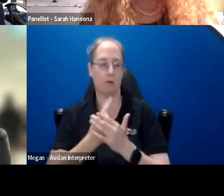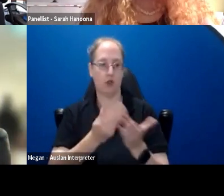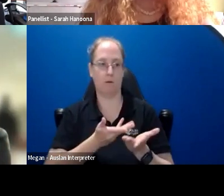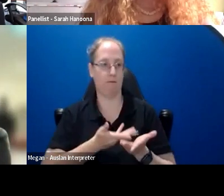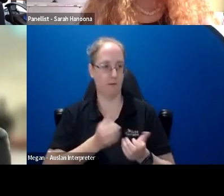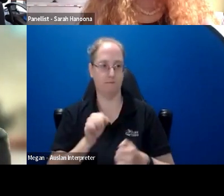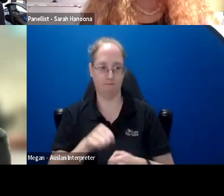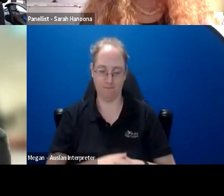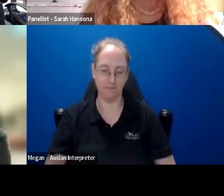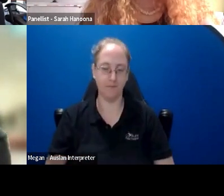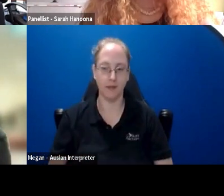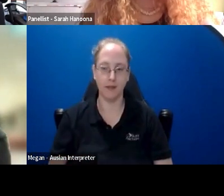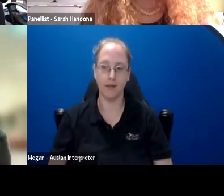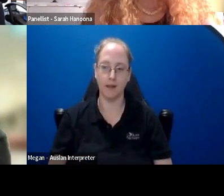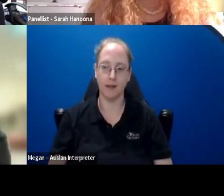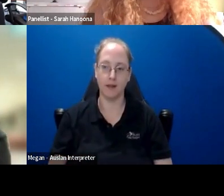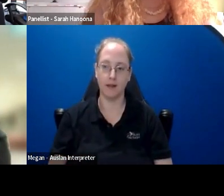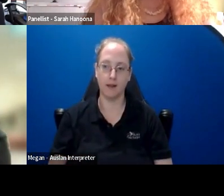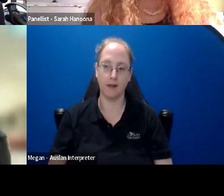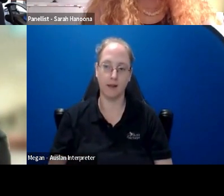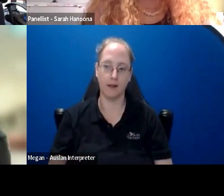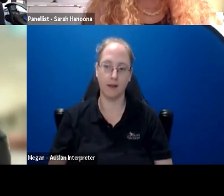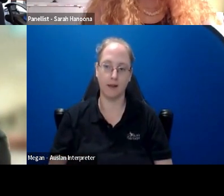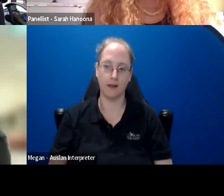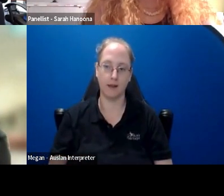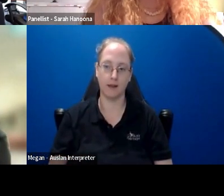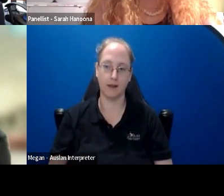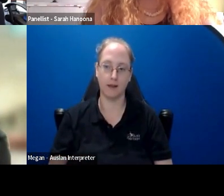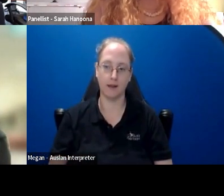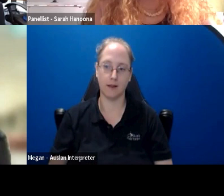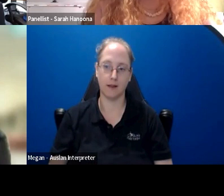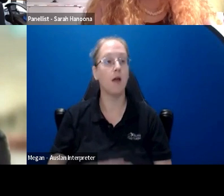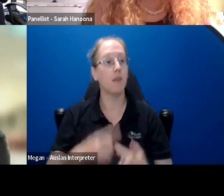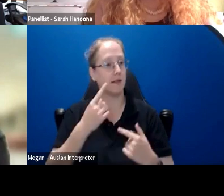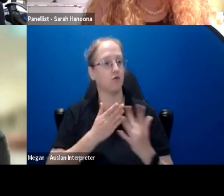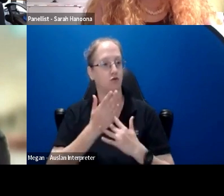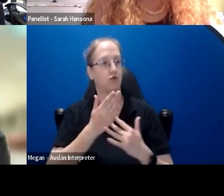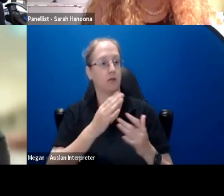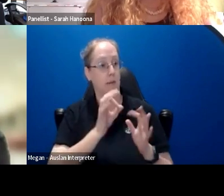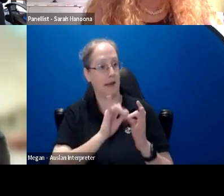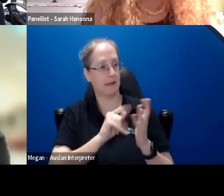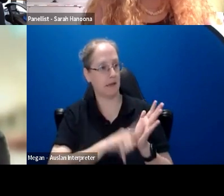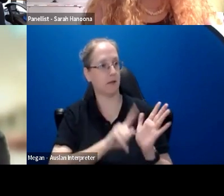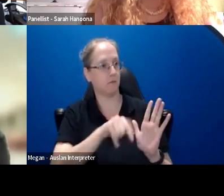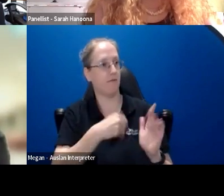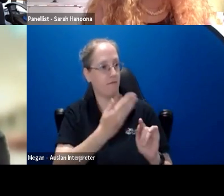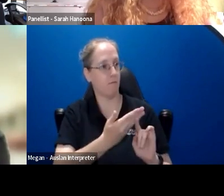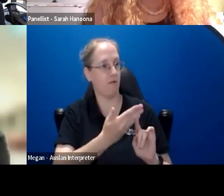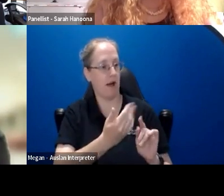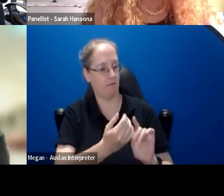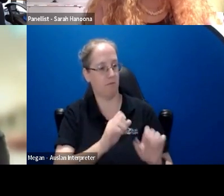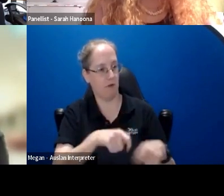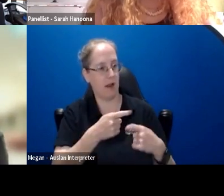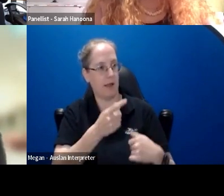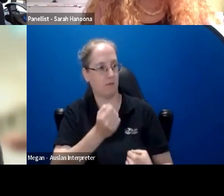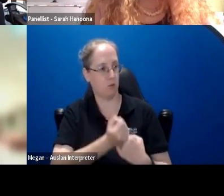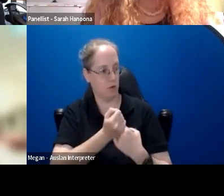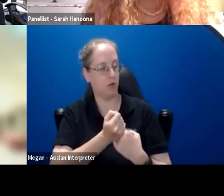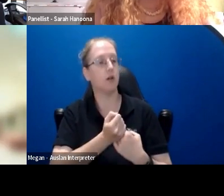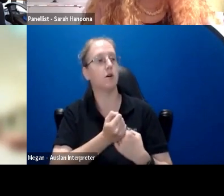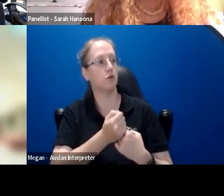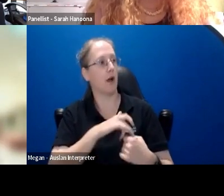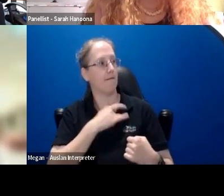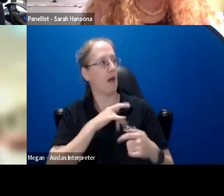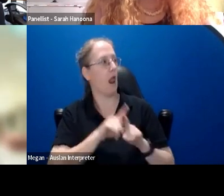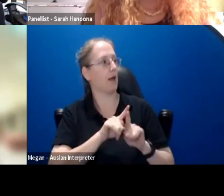did. And this was through the network that I had with the BSL, which is, I really feel it's a very big family